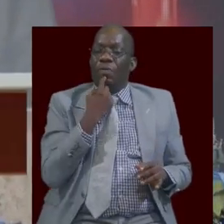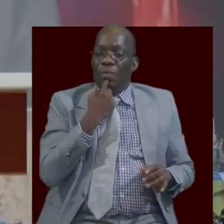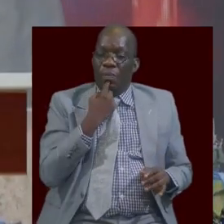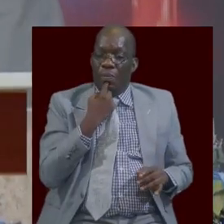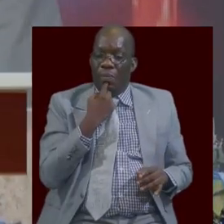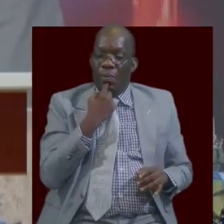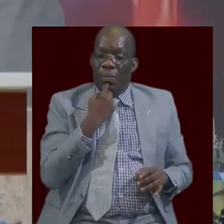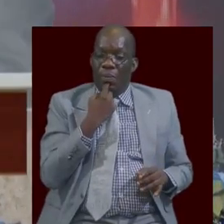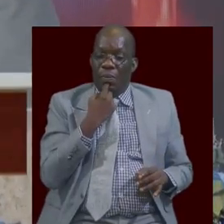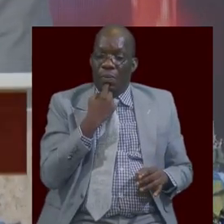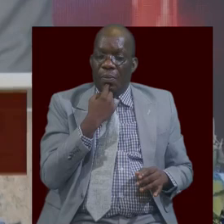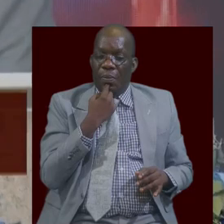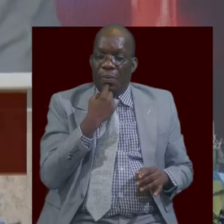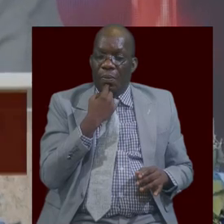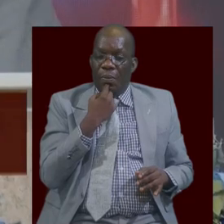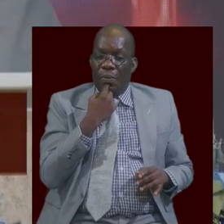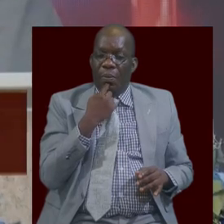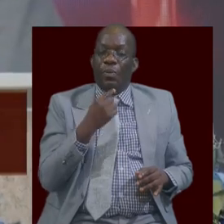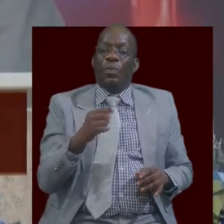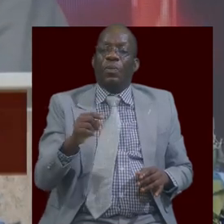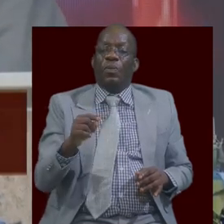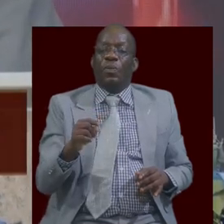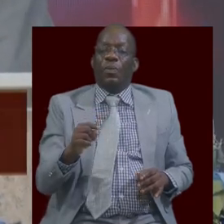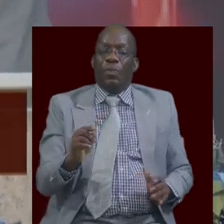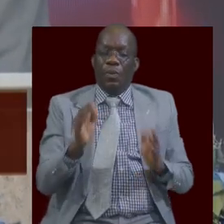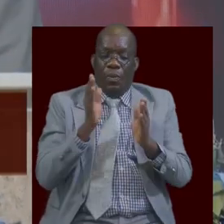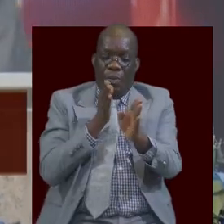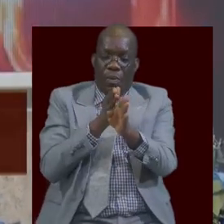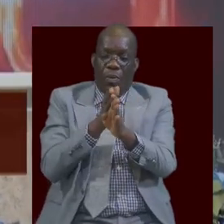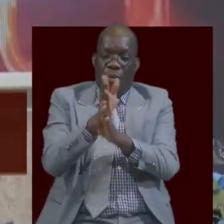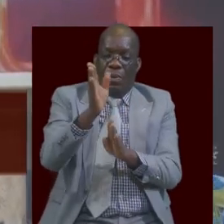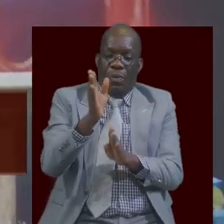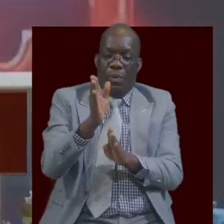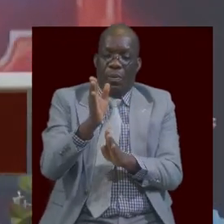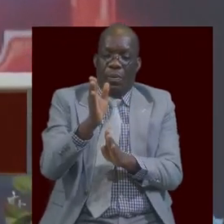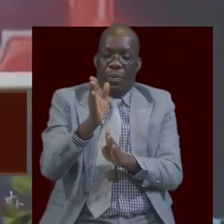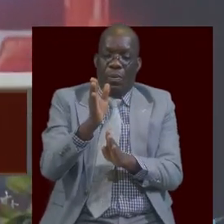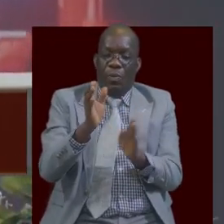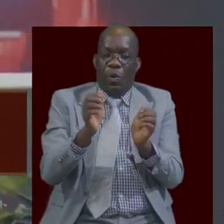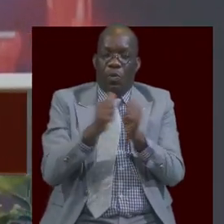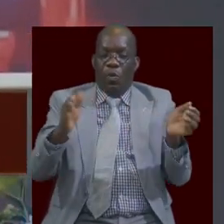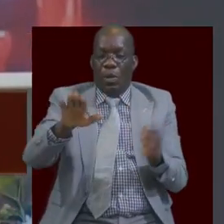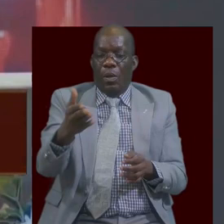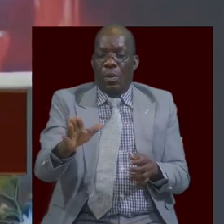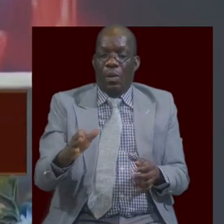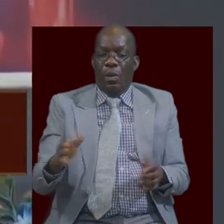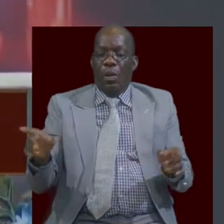zestful, without zigzags, like his